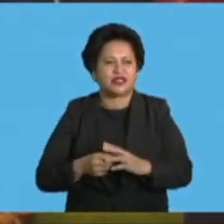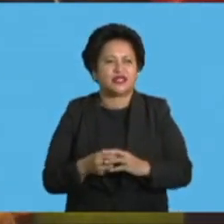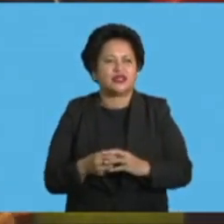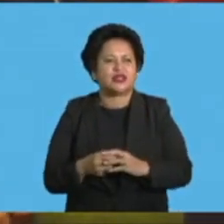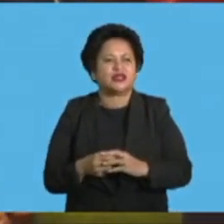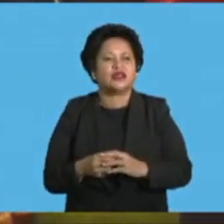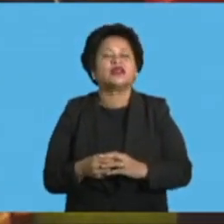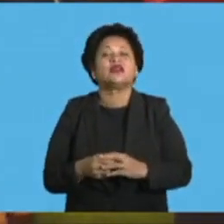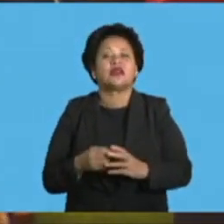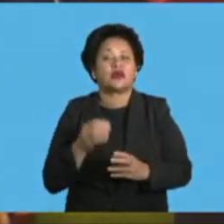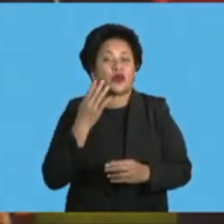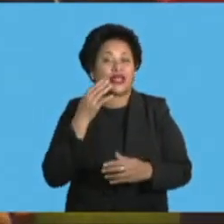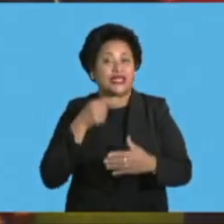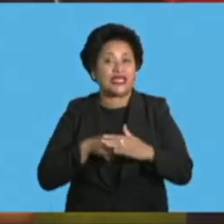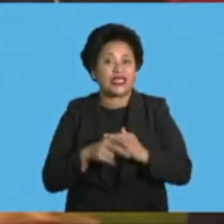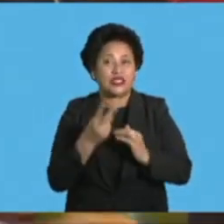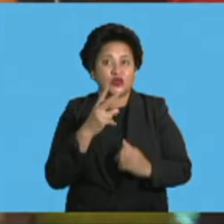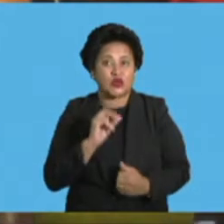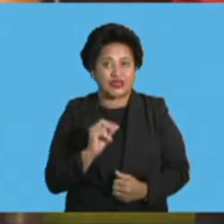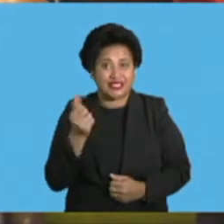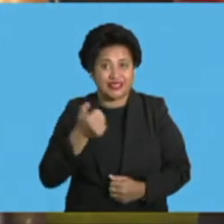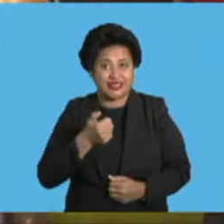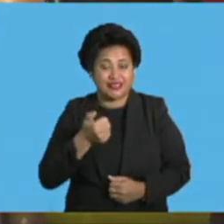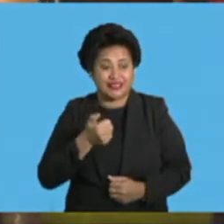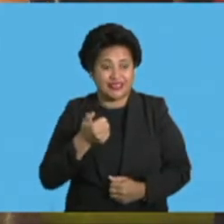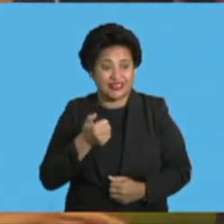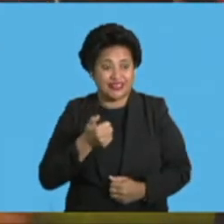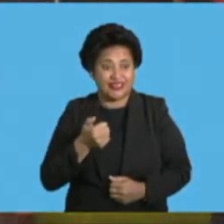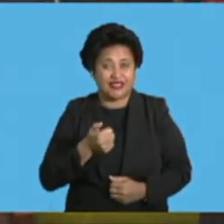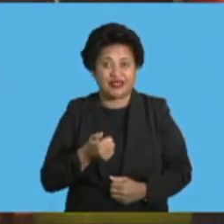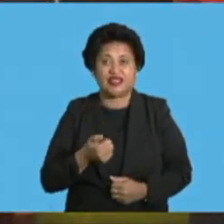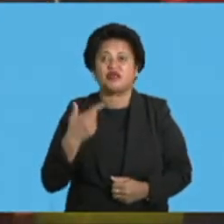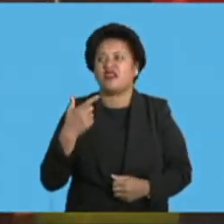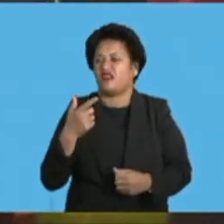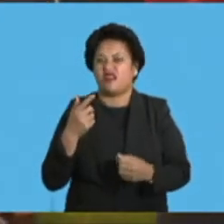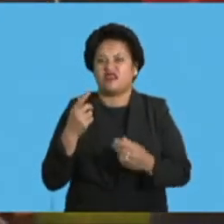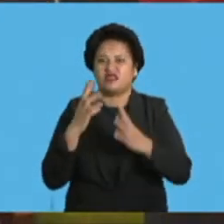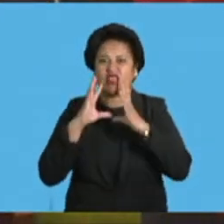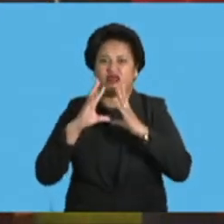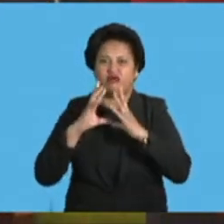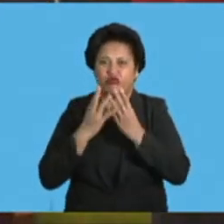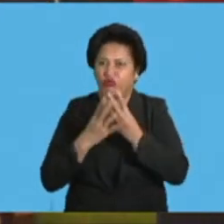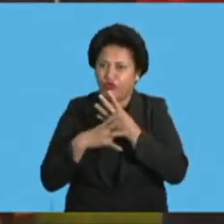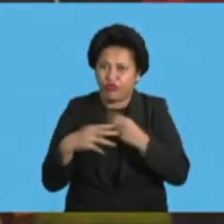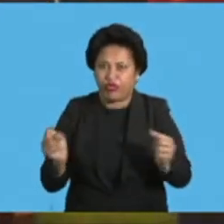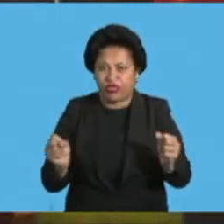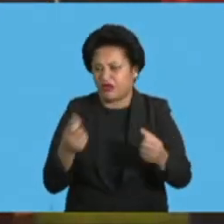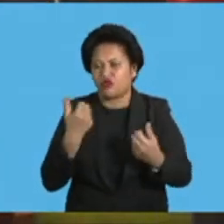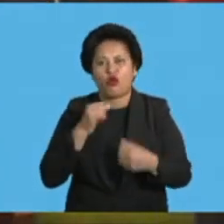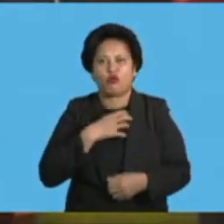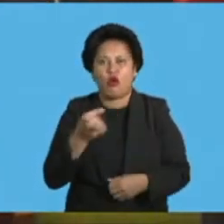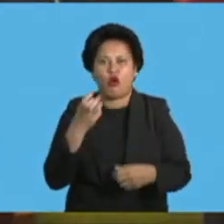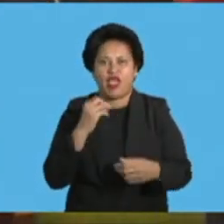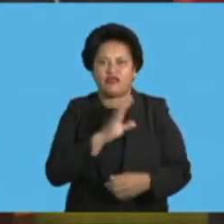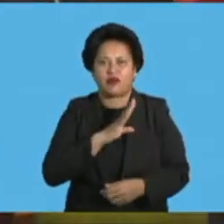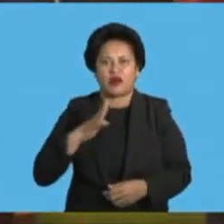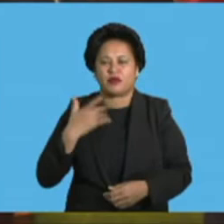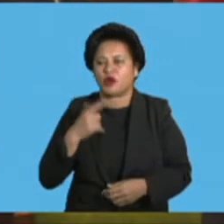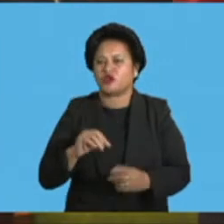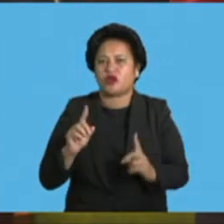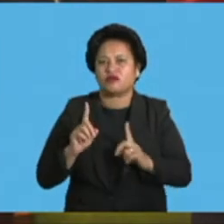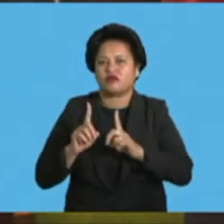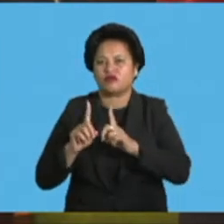end year 2016 because it did not comply with the constitutional authority of the permanent